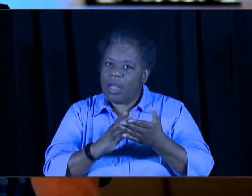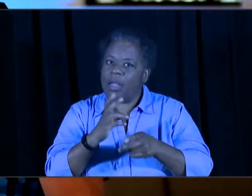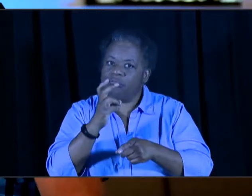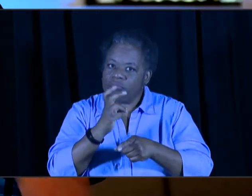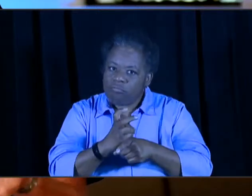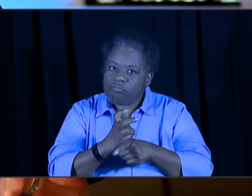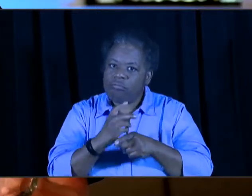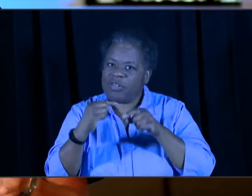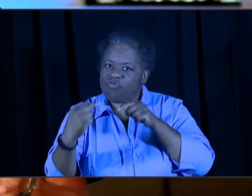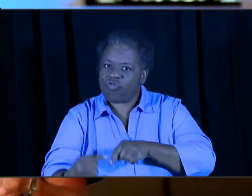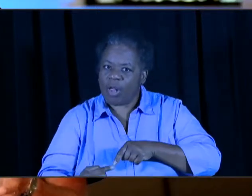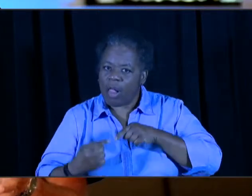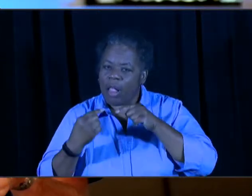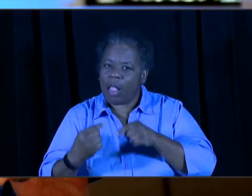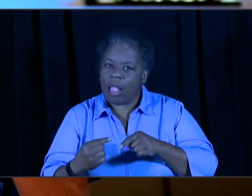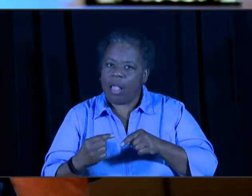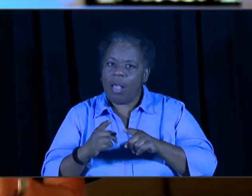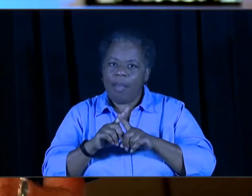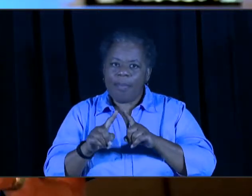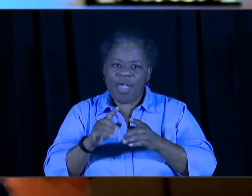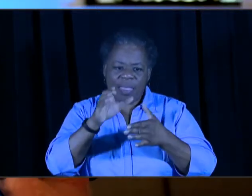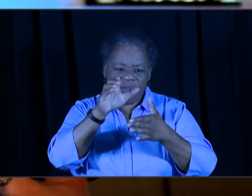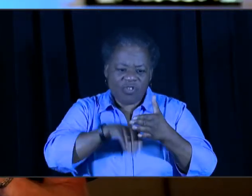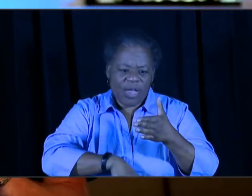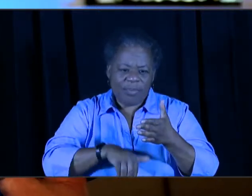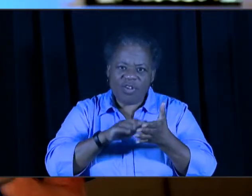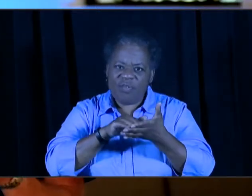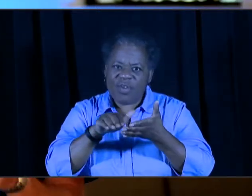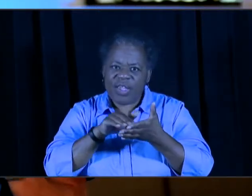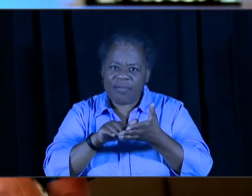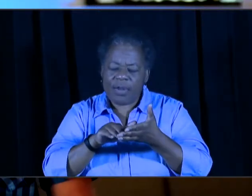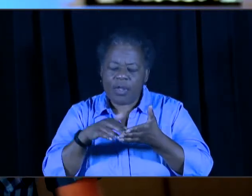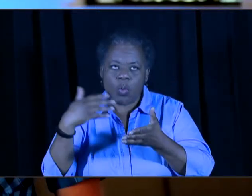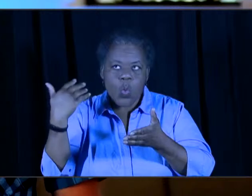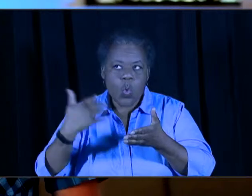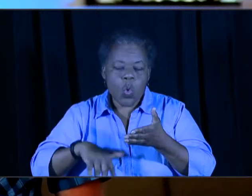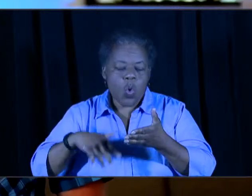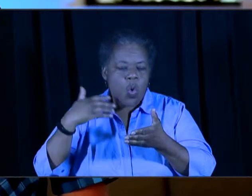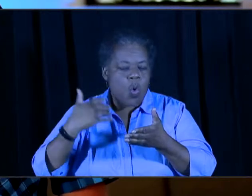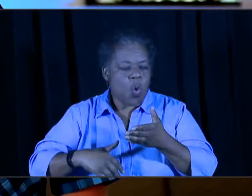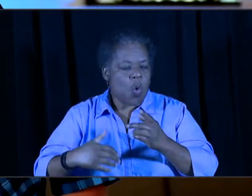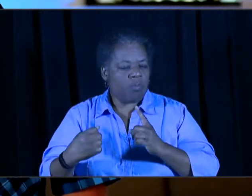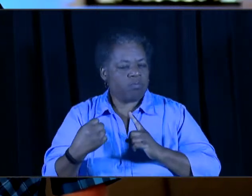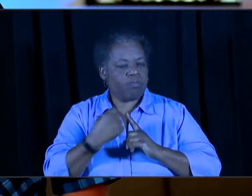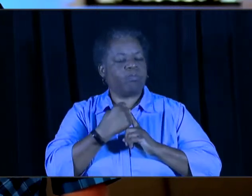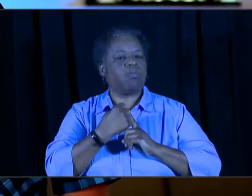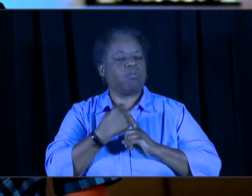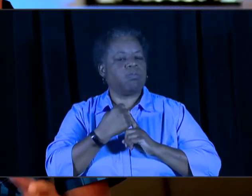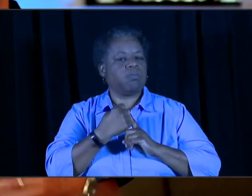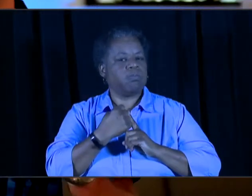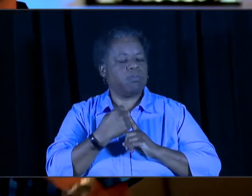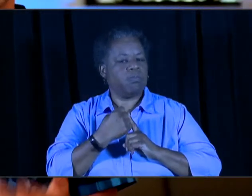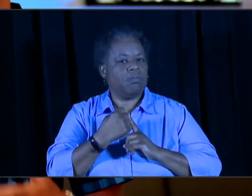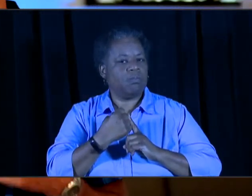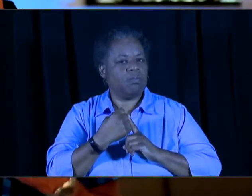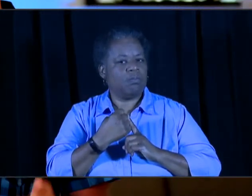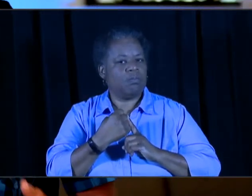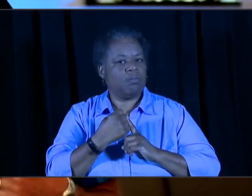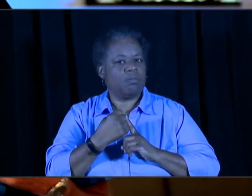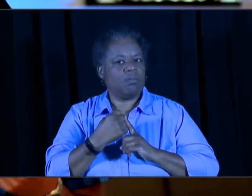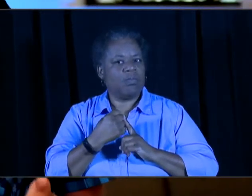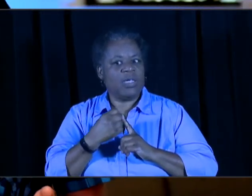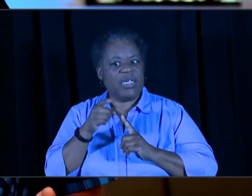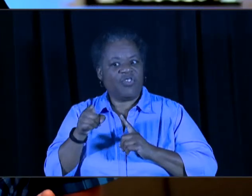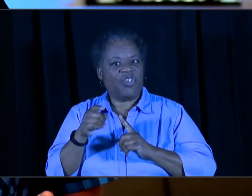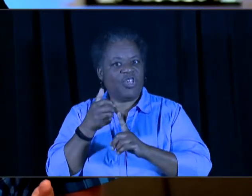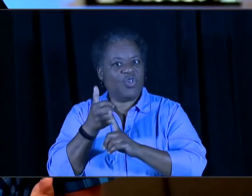found the chapter on forgiveness to be especially insightful and convicting. She shares some very